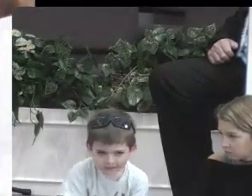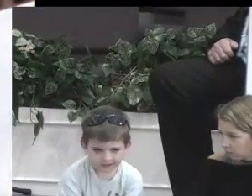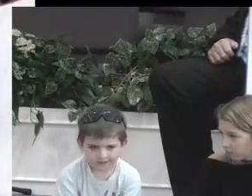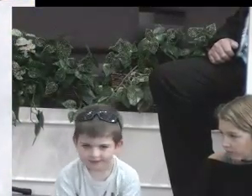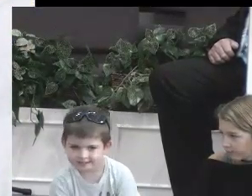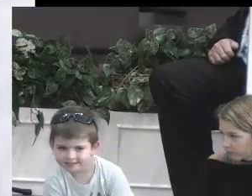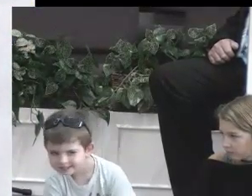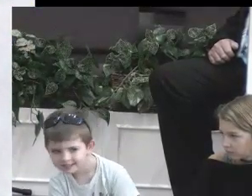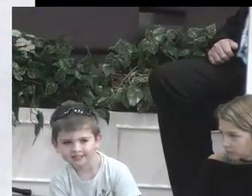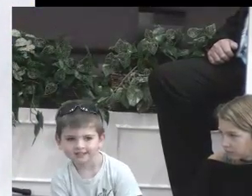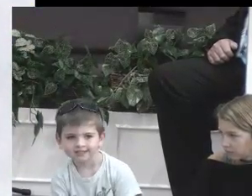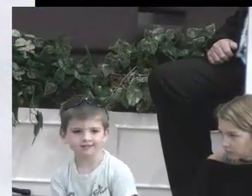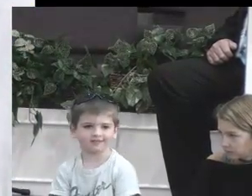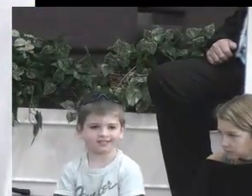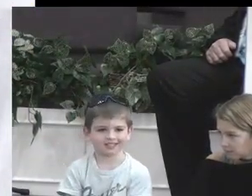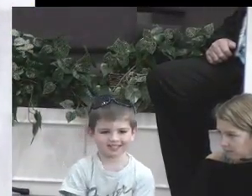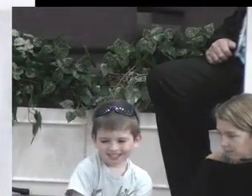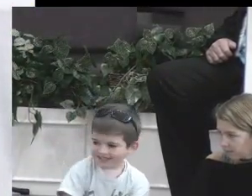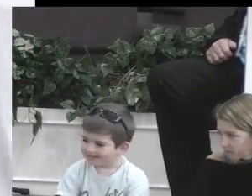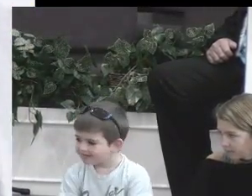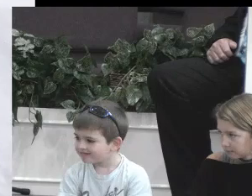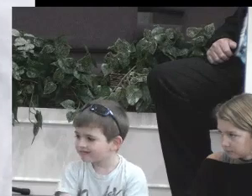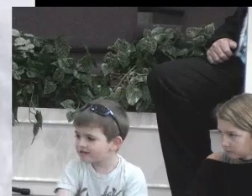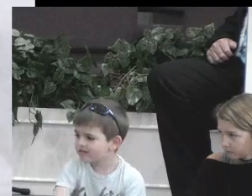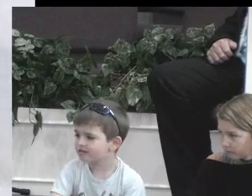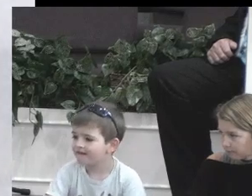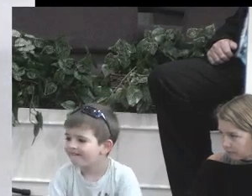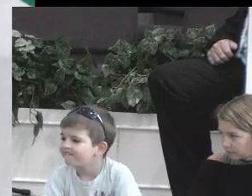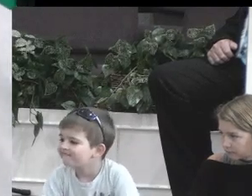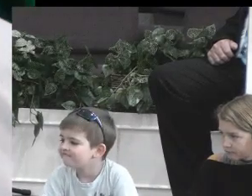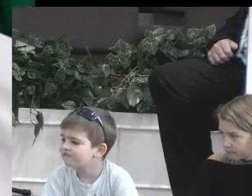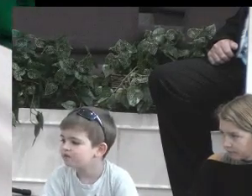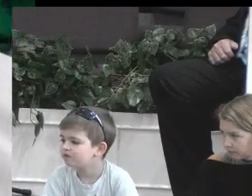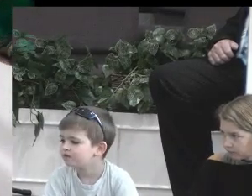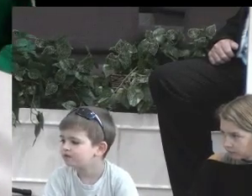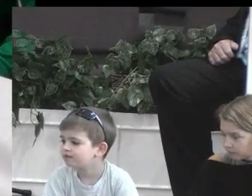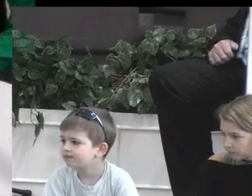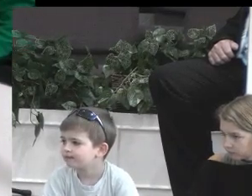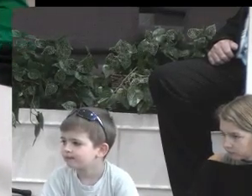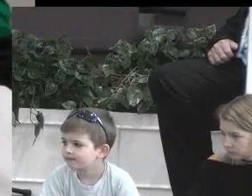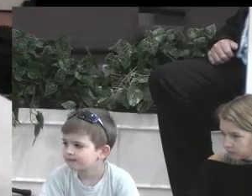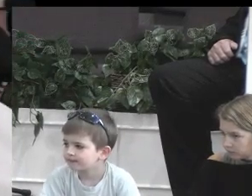You know what this is, don't you? This is an American flag. Now,